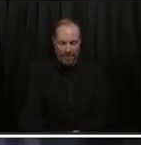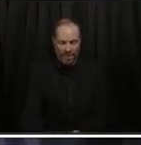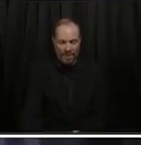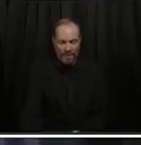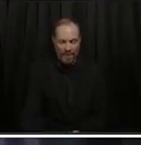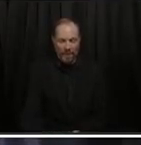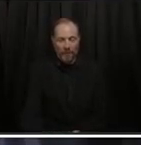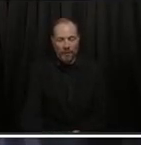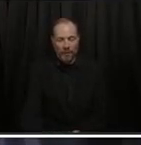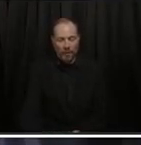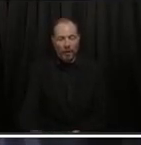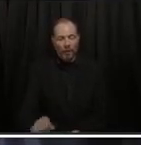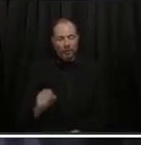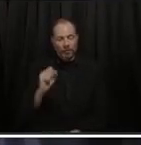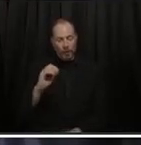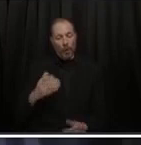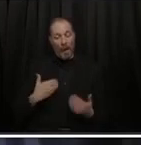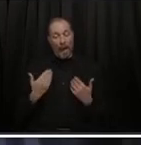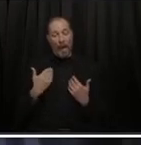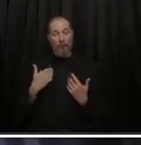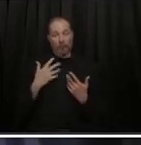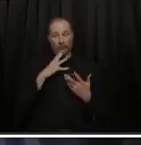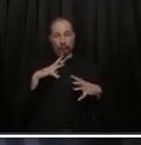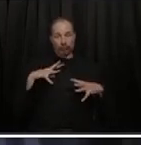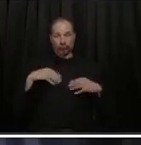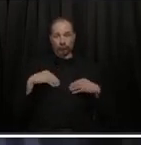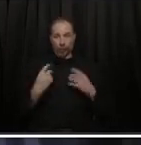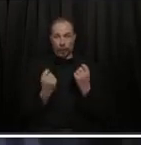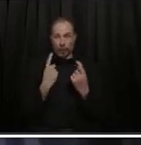So we're happy to take some questions.